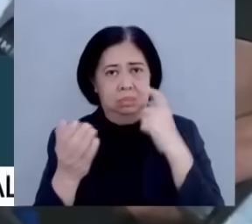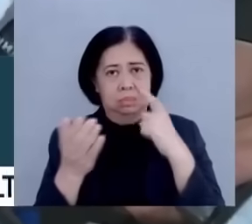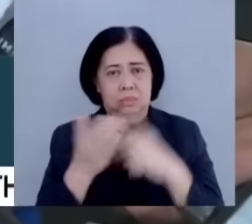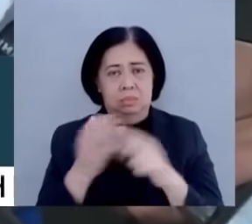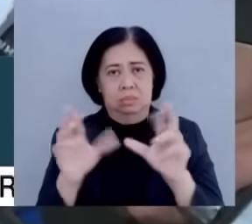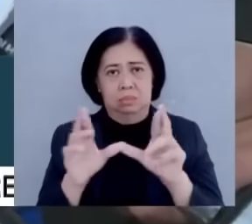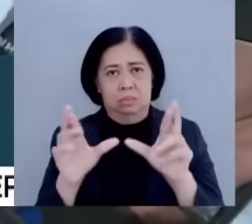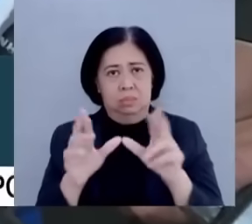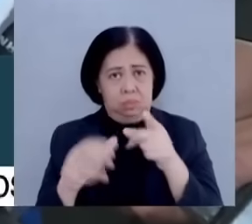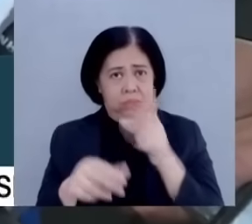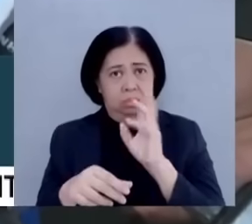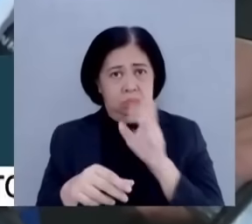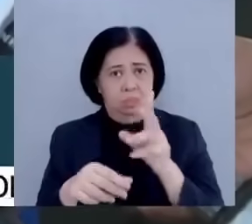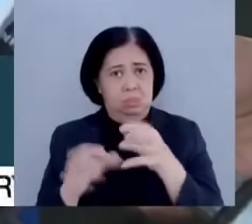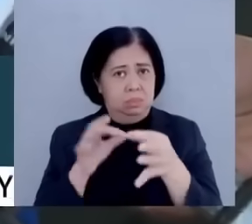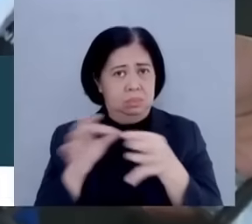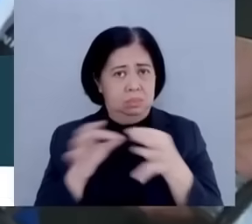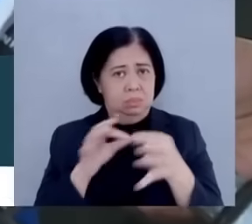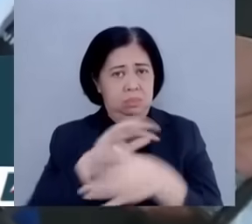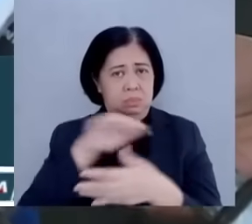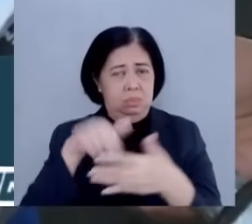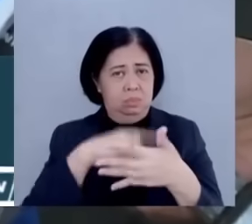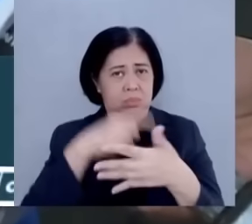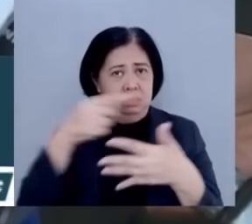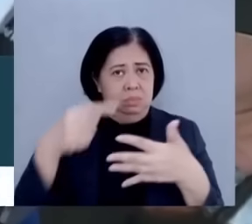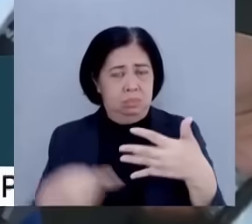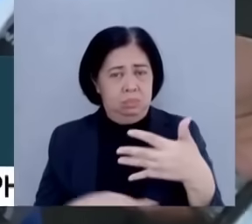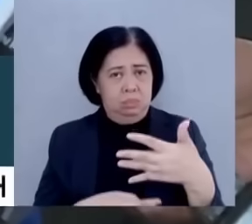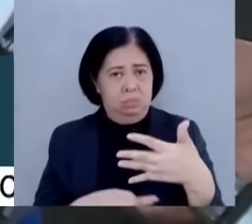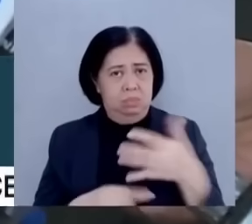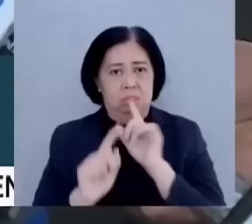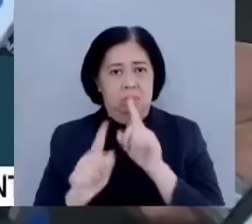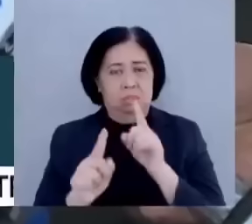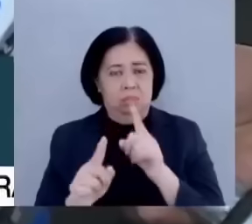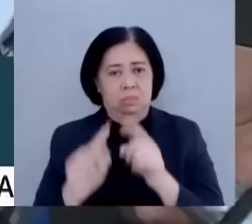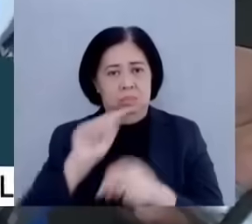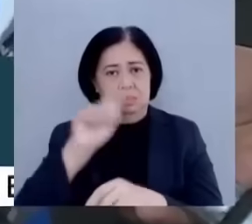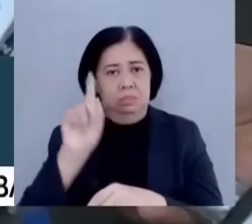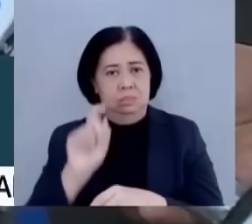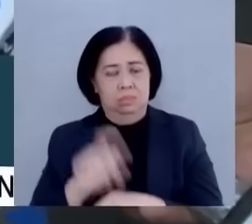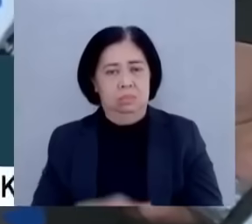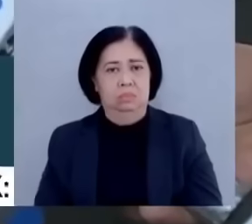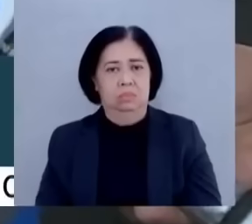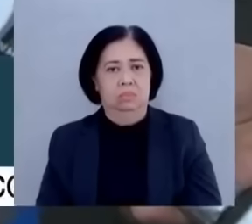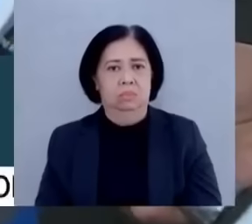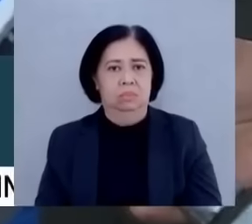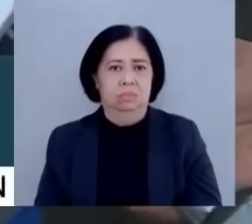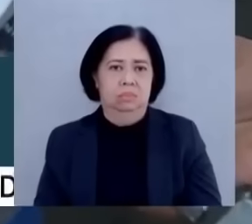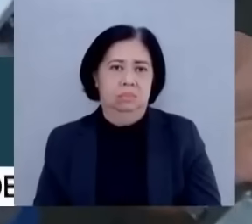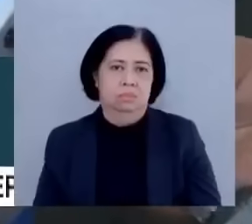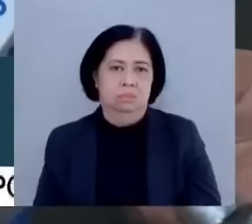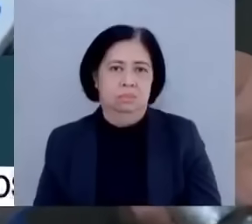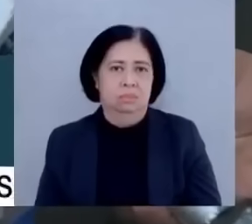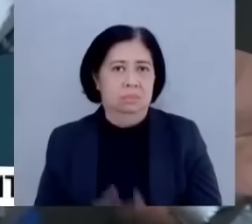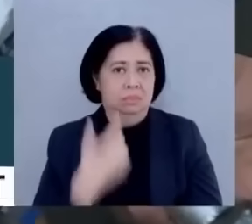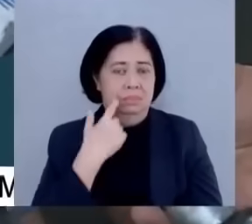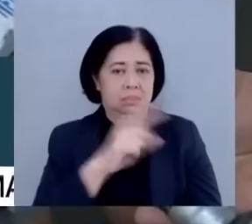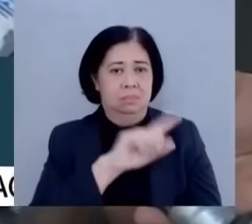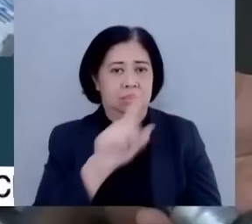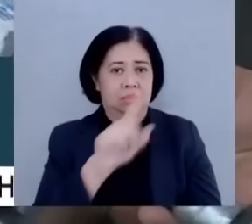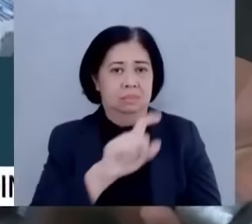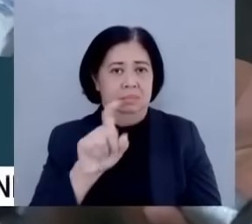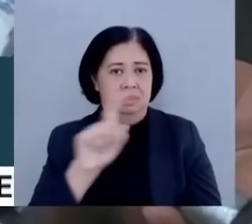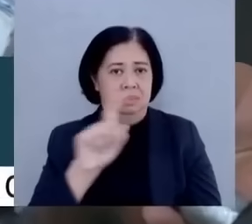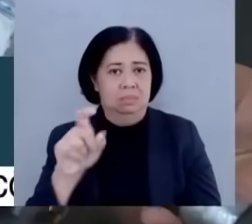you explain all those or answer all those questions? Isn't it that they've been asking those